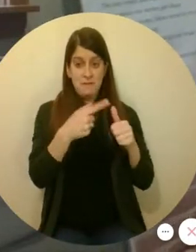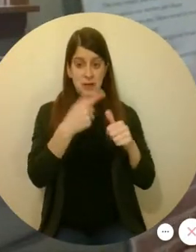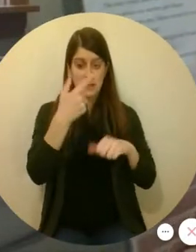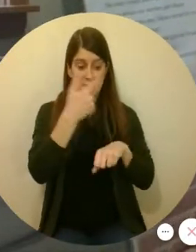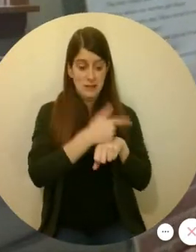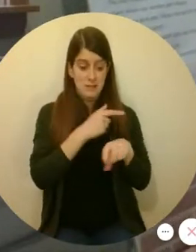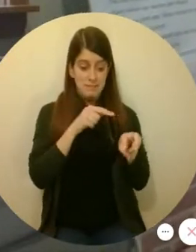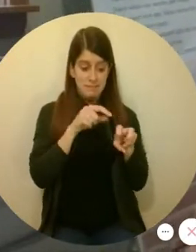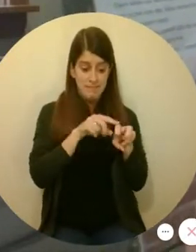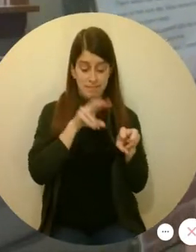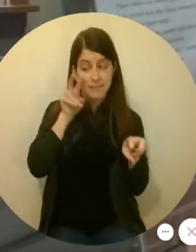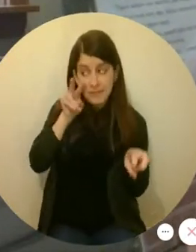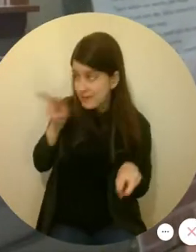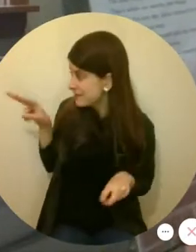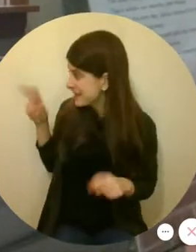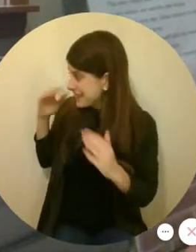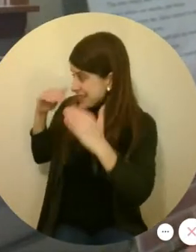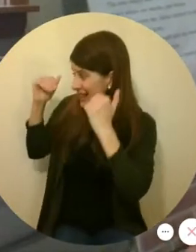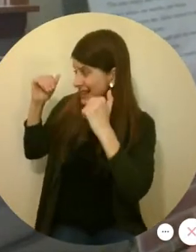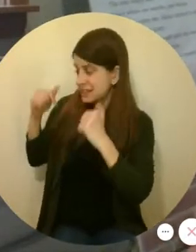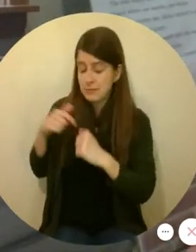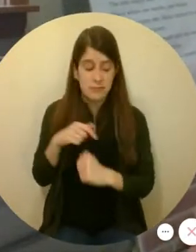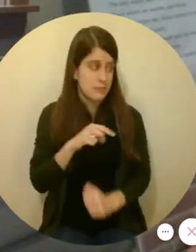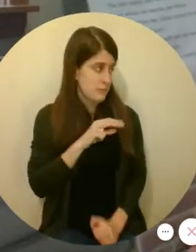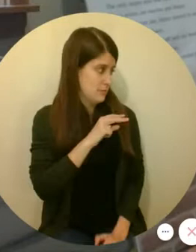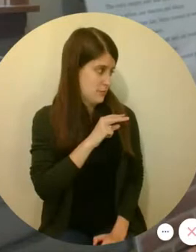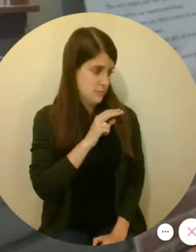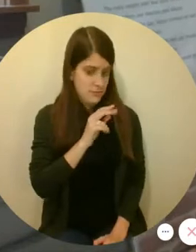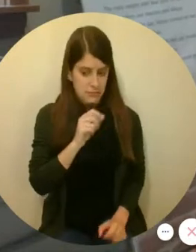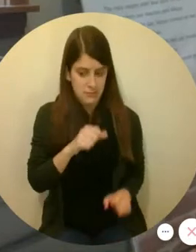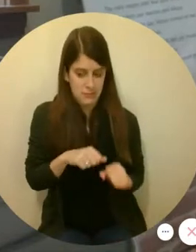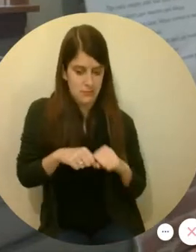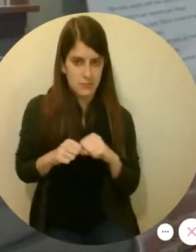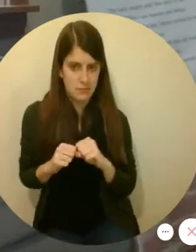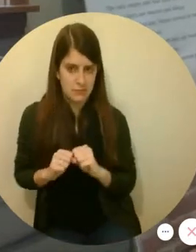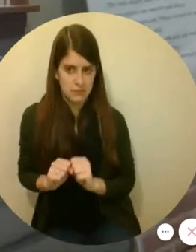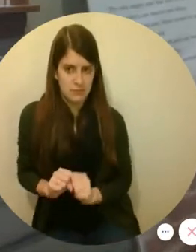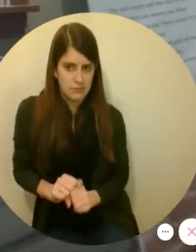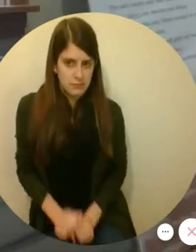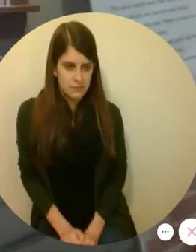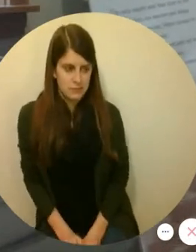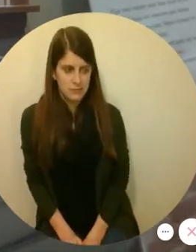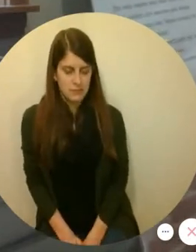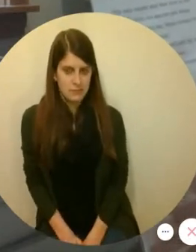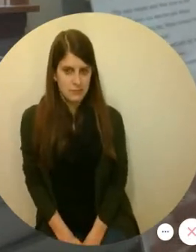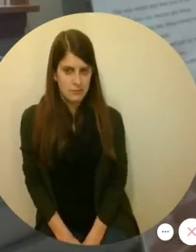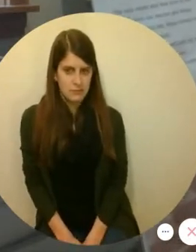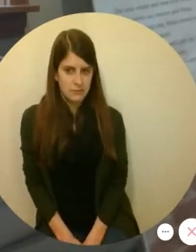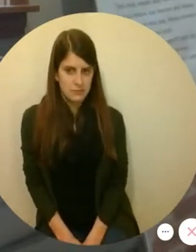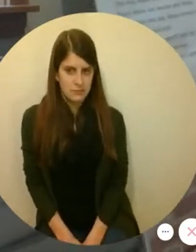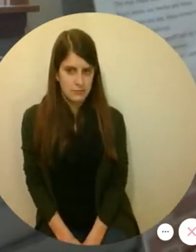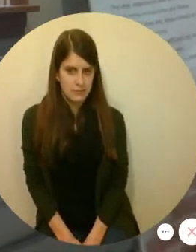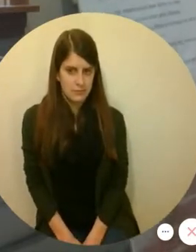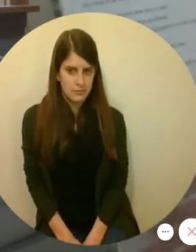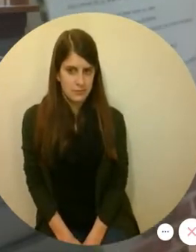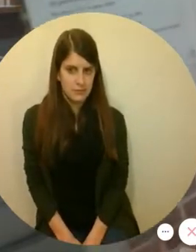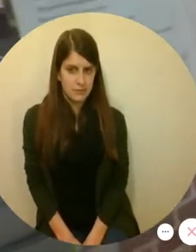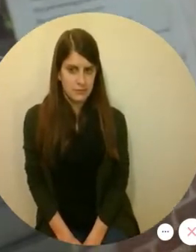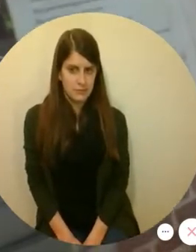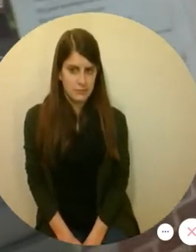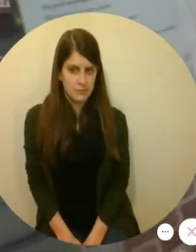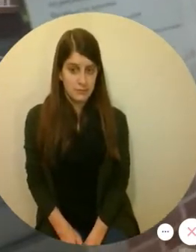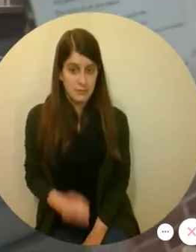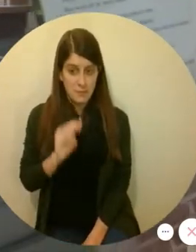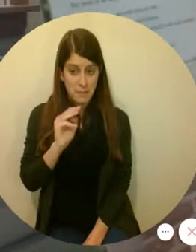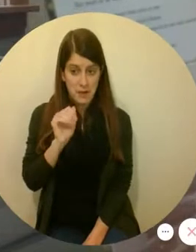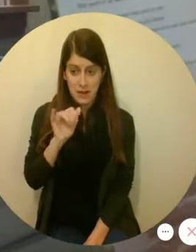smile back. I moved my chair, myself, and my books a little farther away from her. And when she looked my